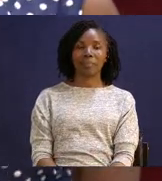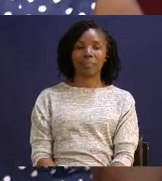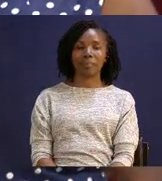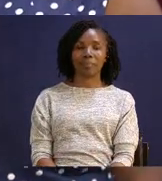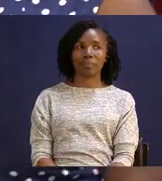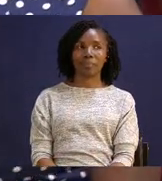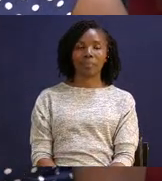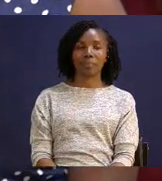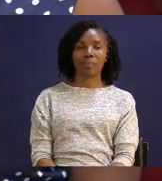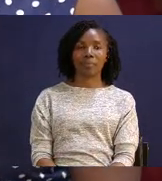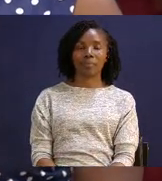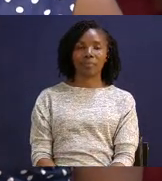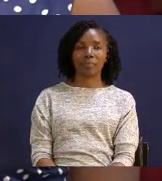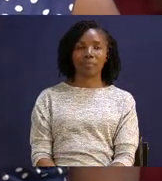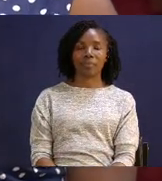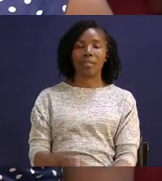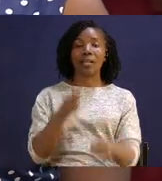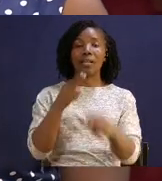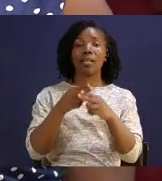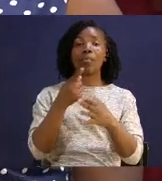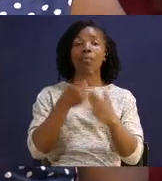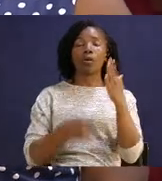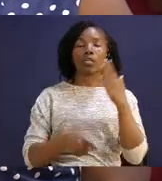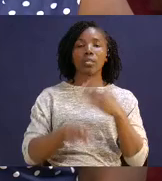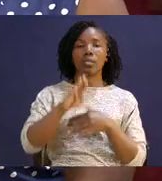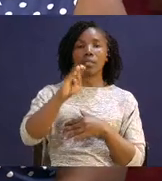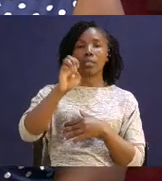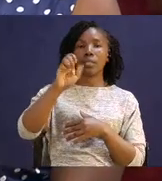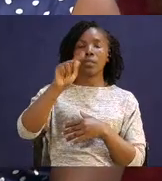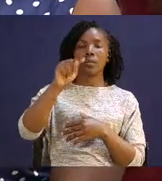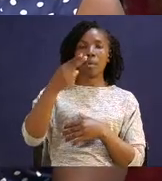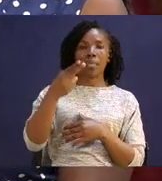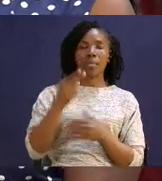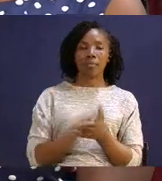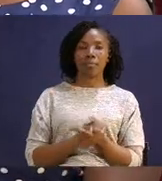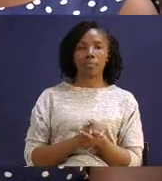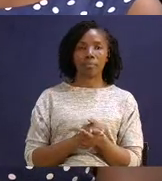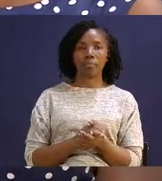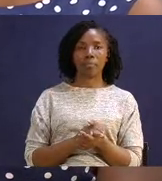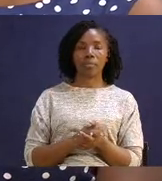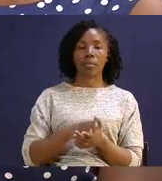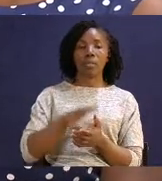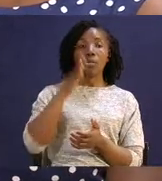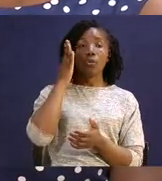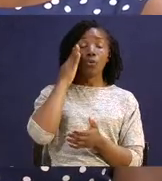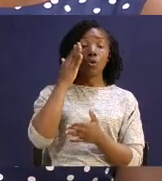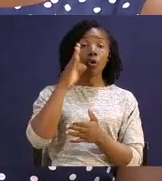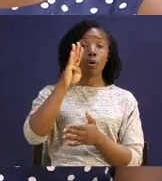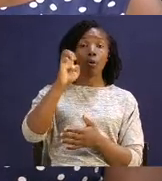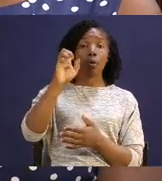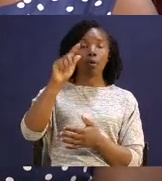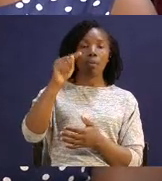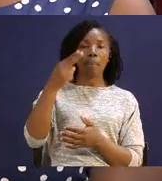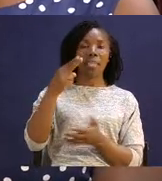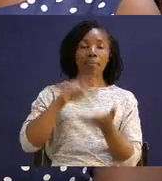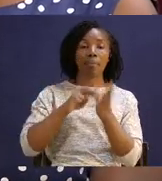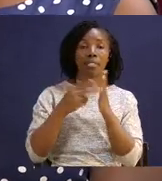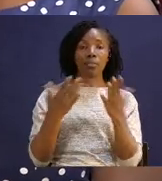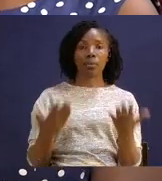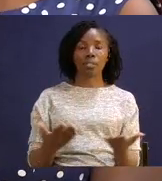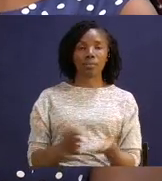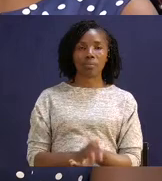What's your name? Beth. That's a good name, Beth. Beth. You know what it means? Beth, the word